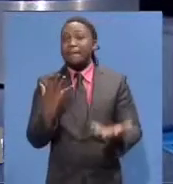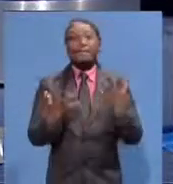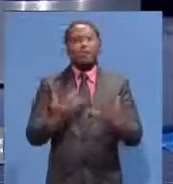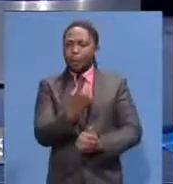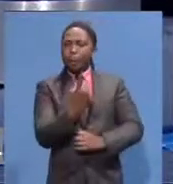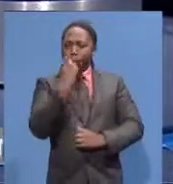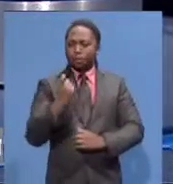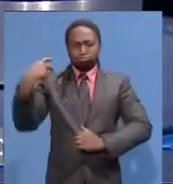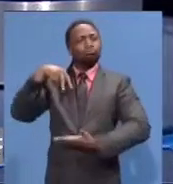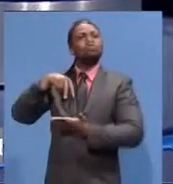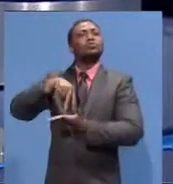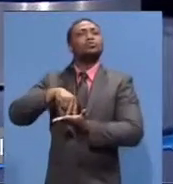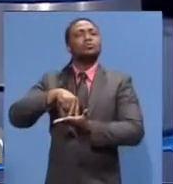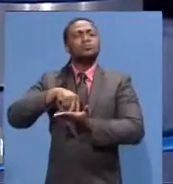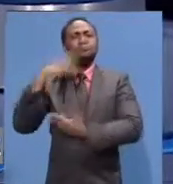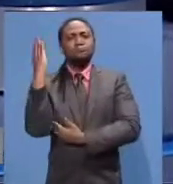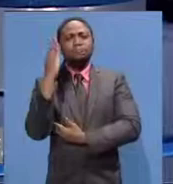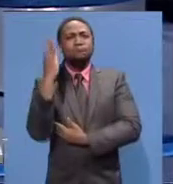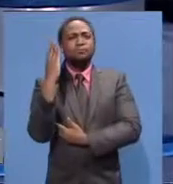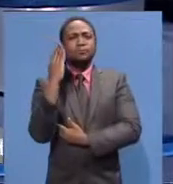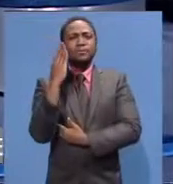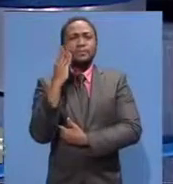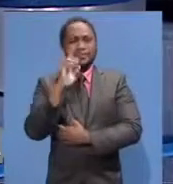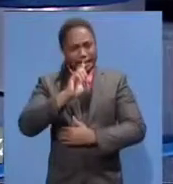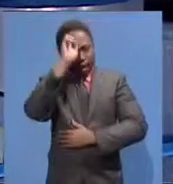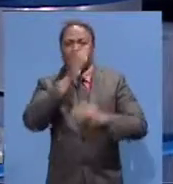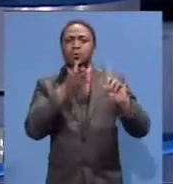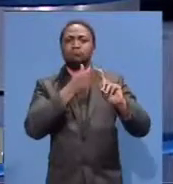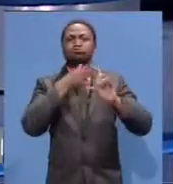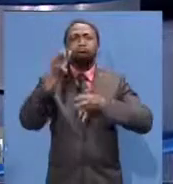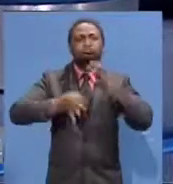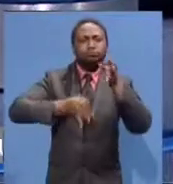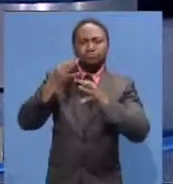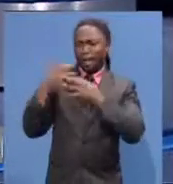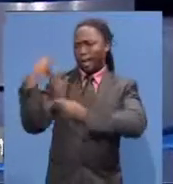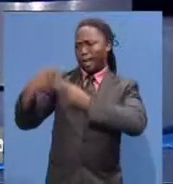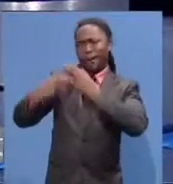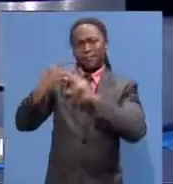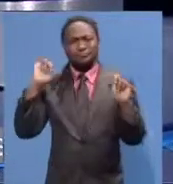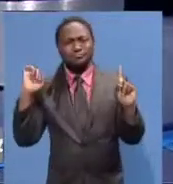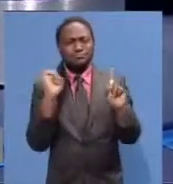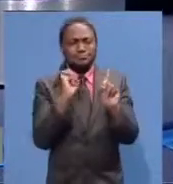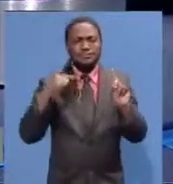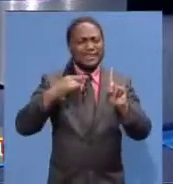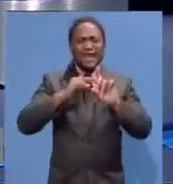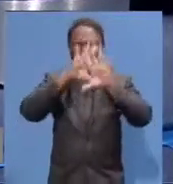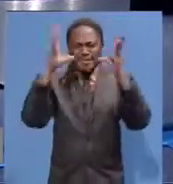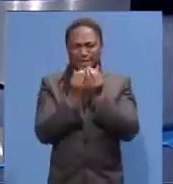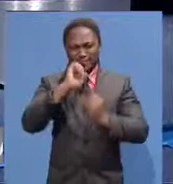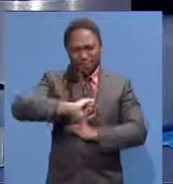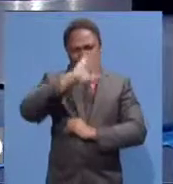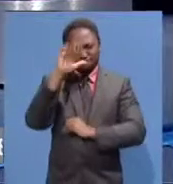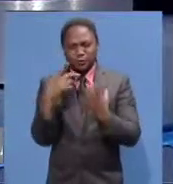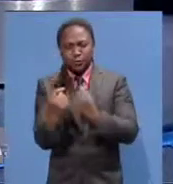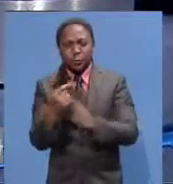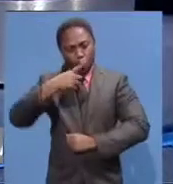stage to speak about Utata and his legacy and what he has done for this country and why we love him